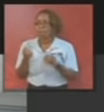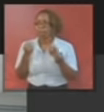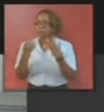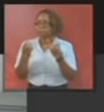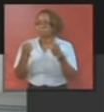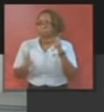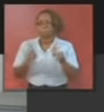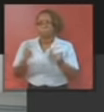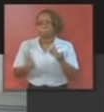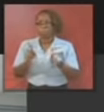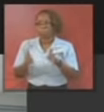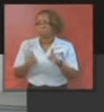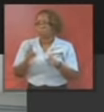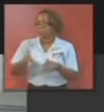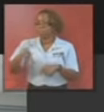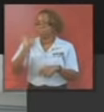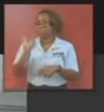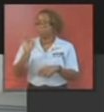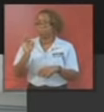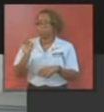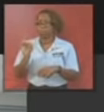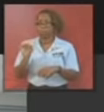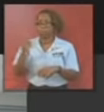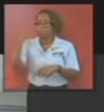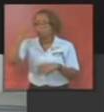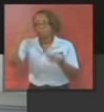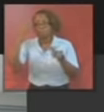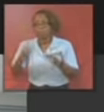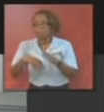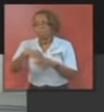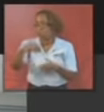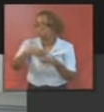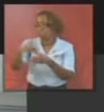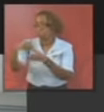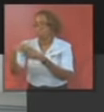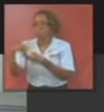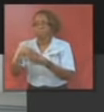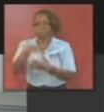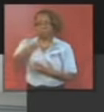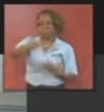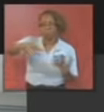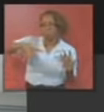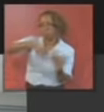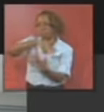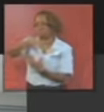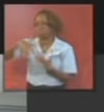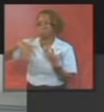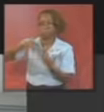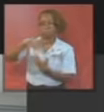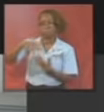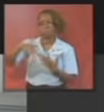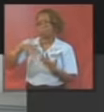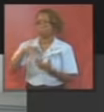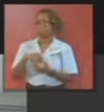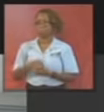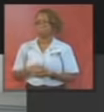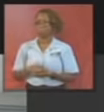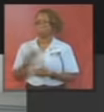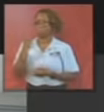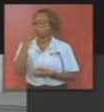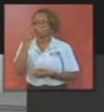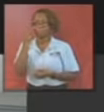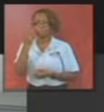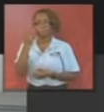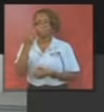over the weekend, we saw the situation in Tyrico and even that birthday party that happened in Shogunas. Is this a